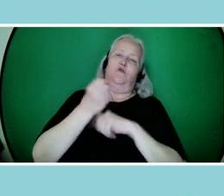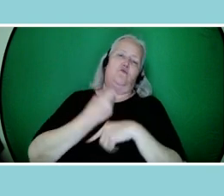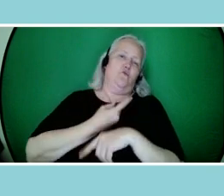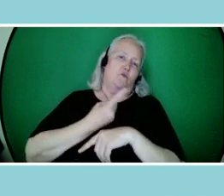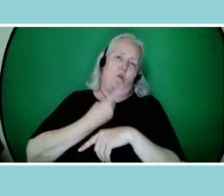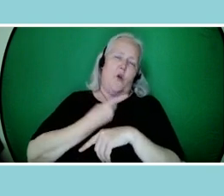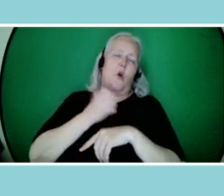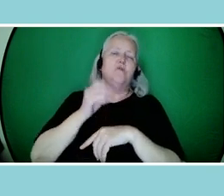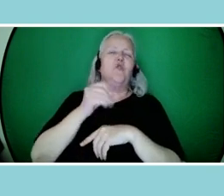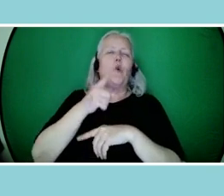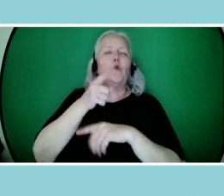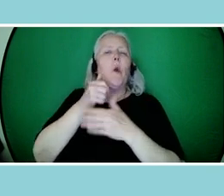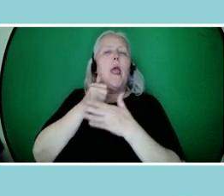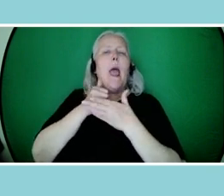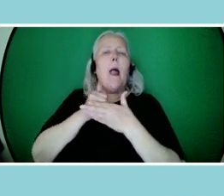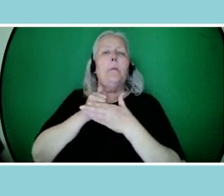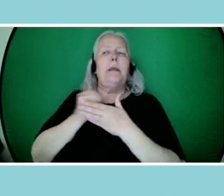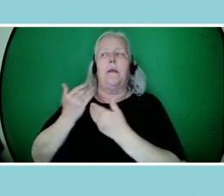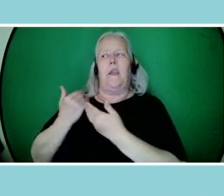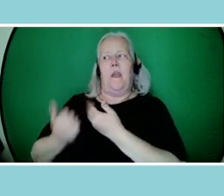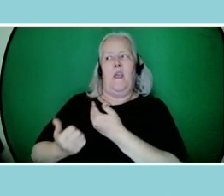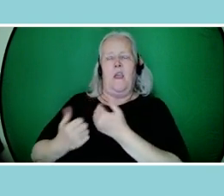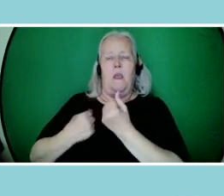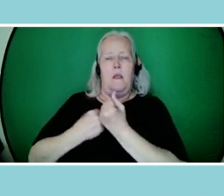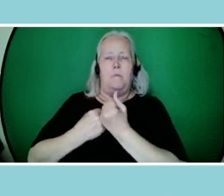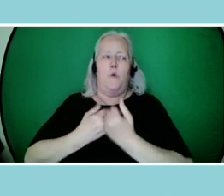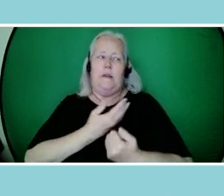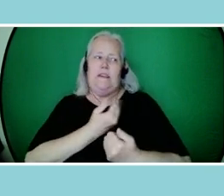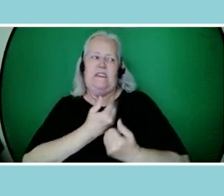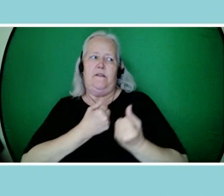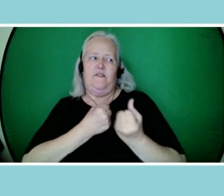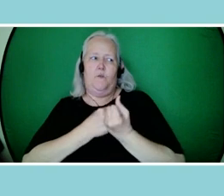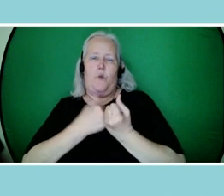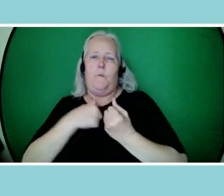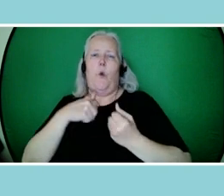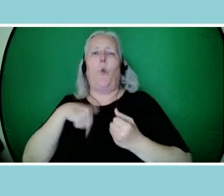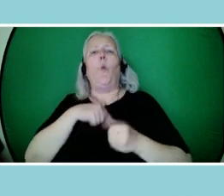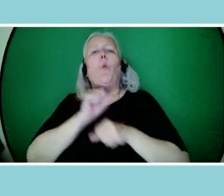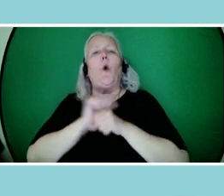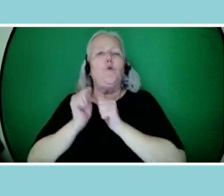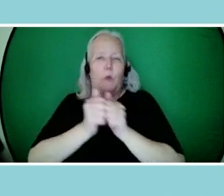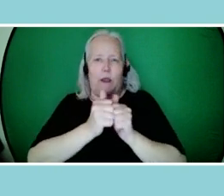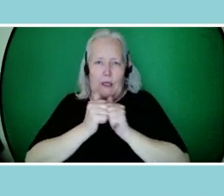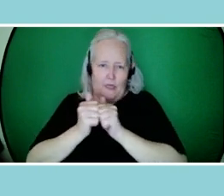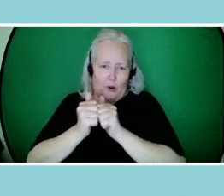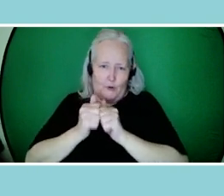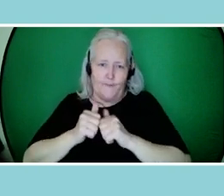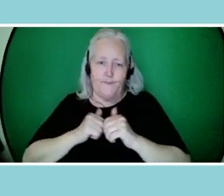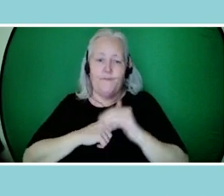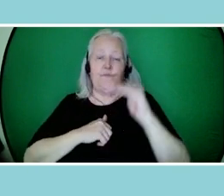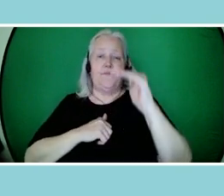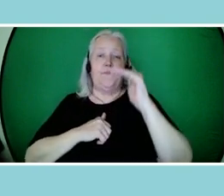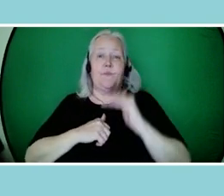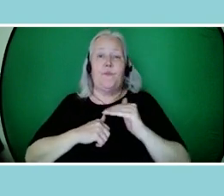recruiting other people so that it's a team effort. Create some physical distance between